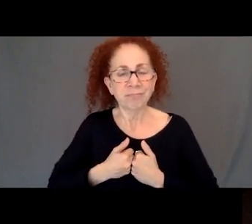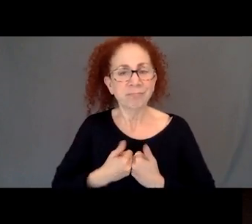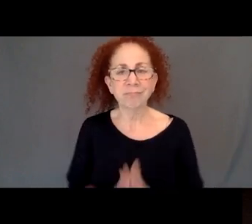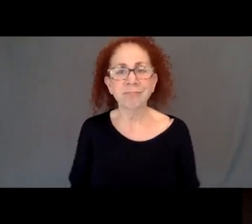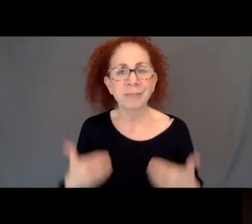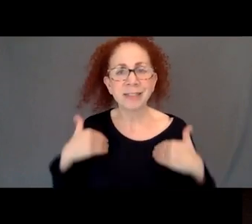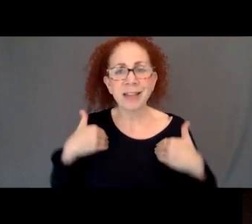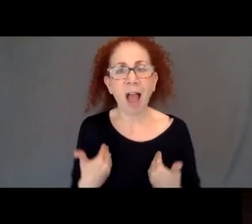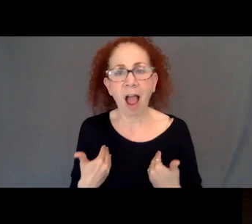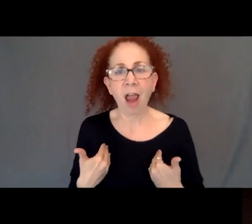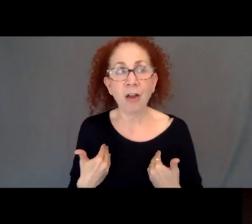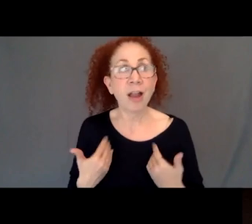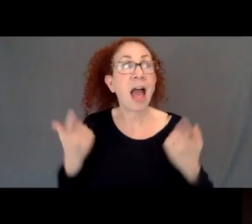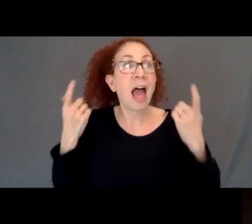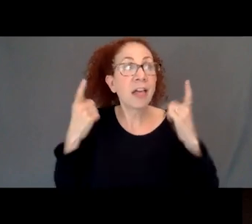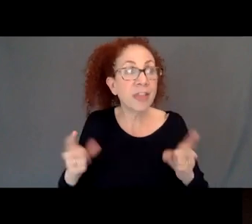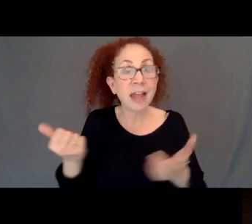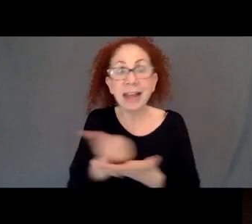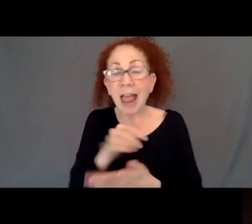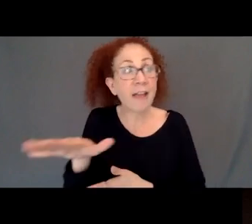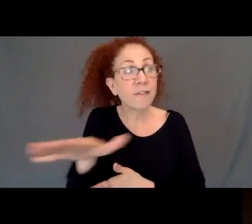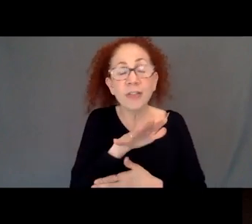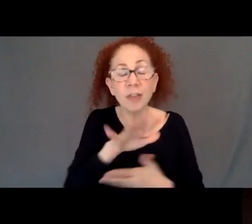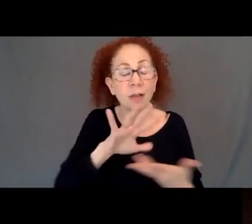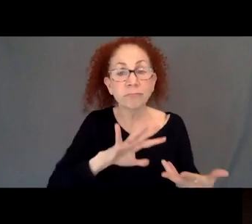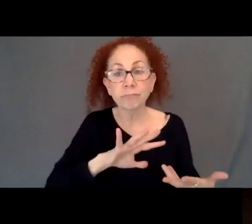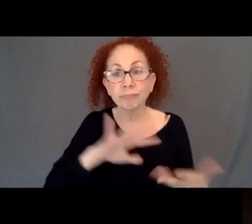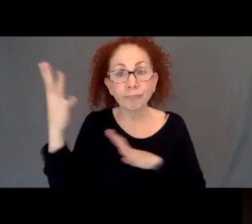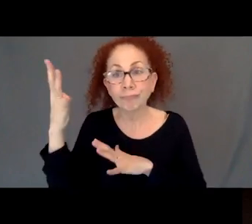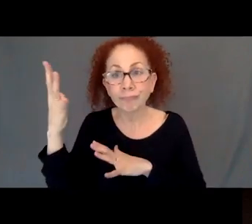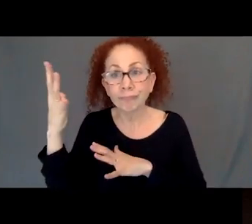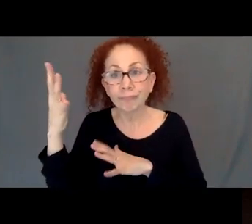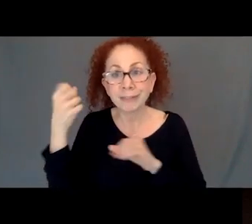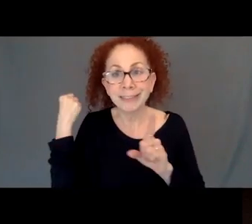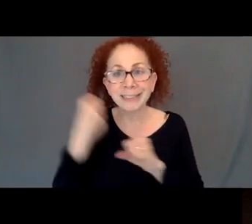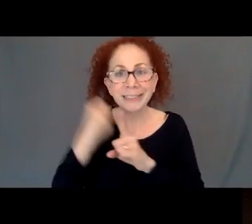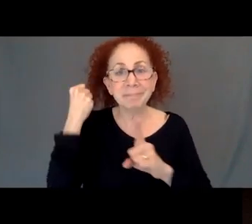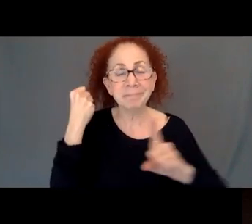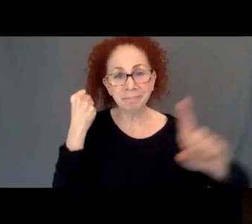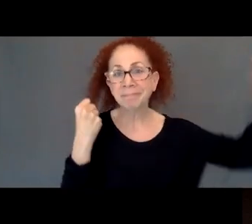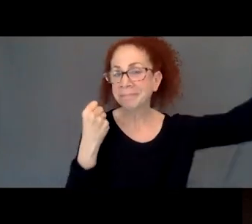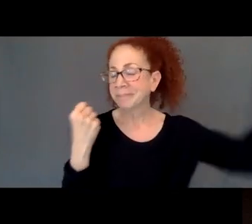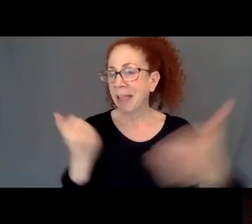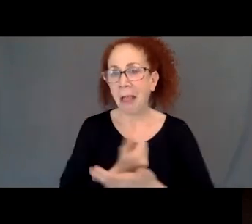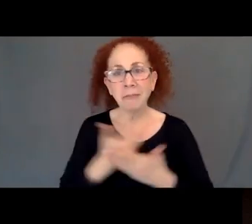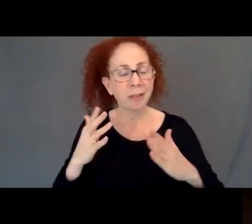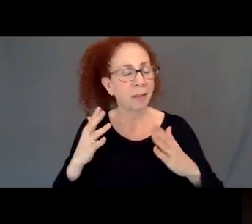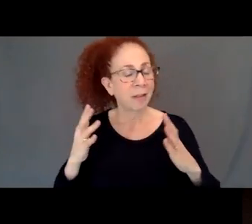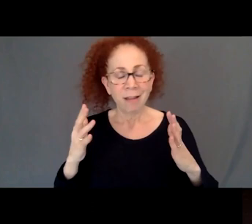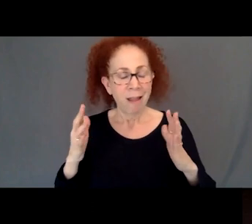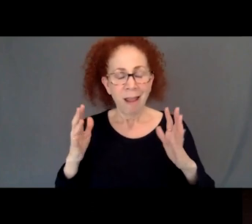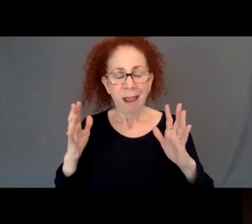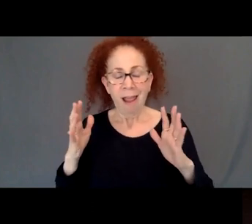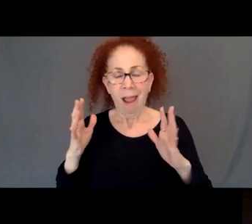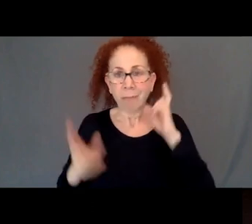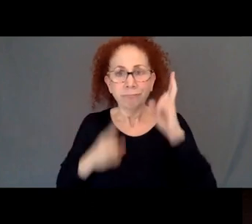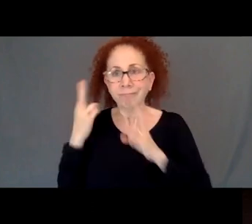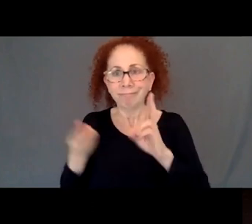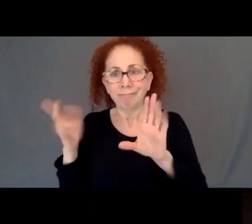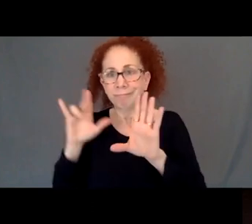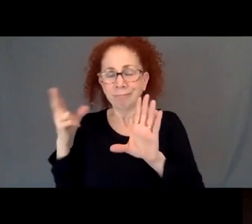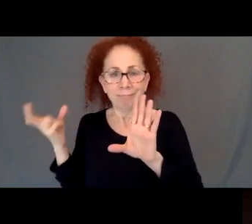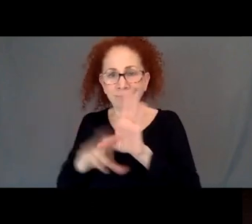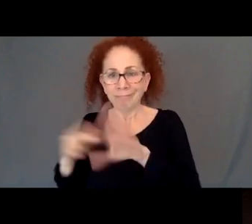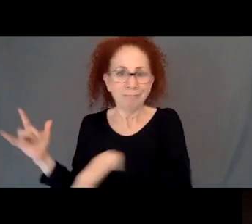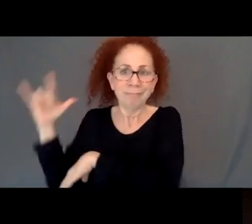then, everything just kind of, it hit the fan. Everything hit the fan, and we were snatched out of Germany, and we